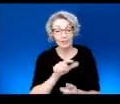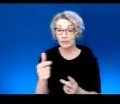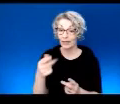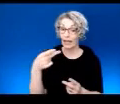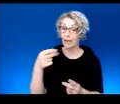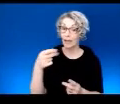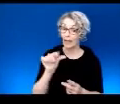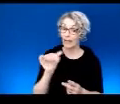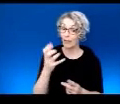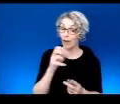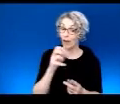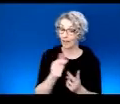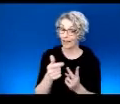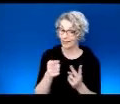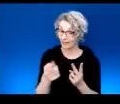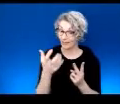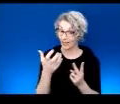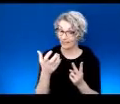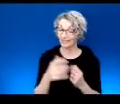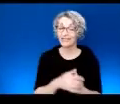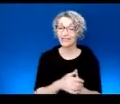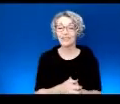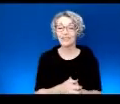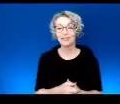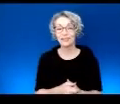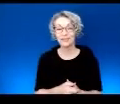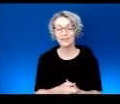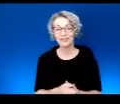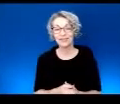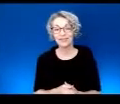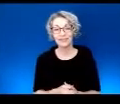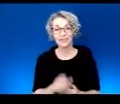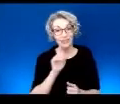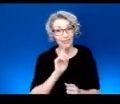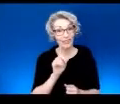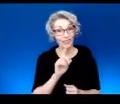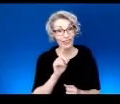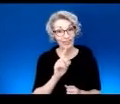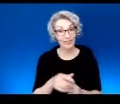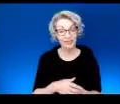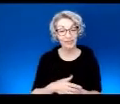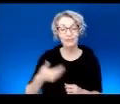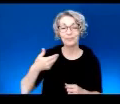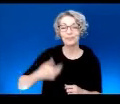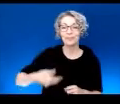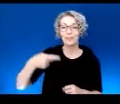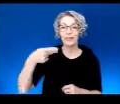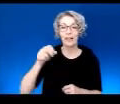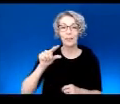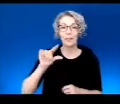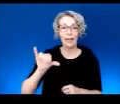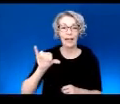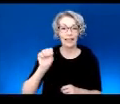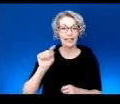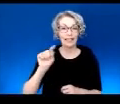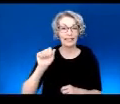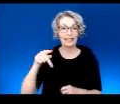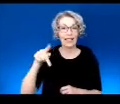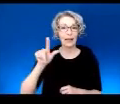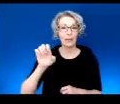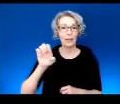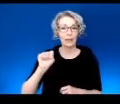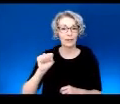like to take it away? Sure. My name is Peggy Staples, and I